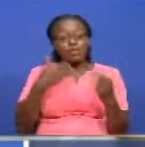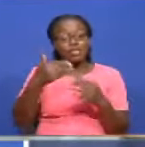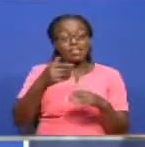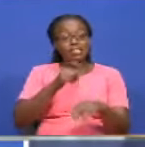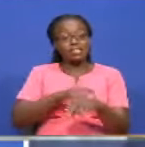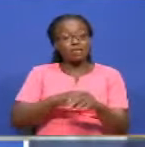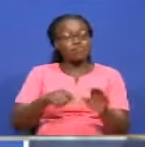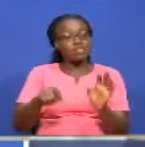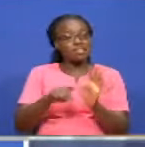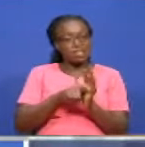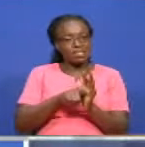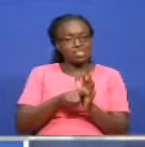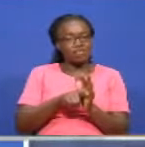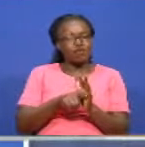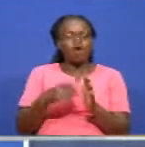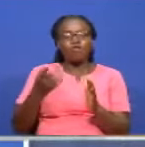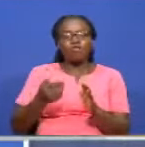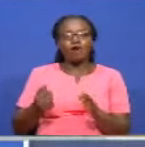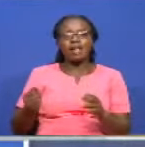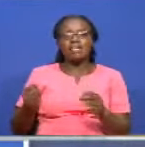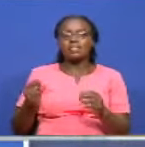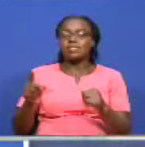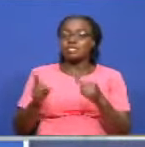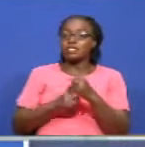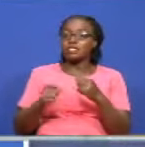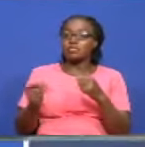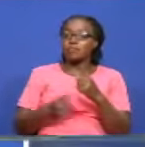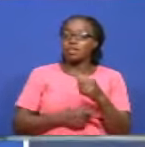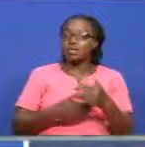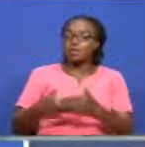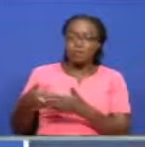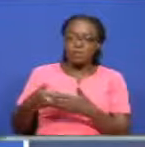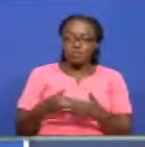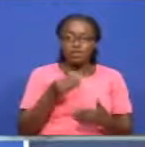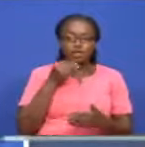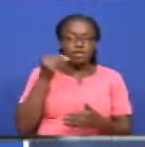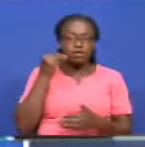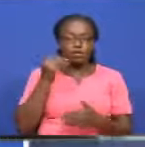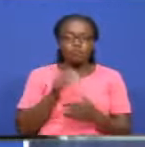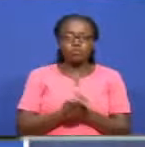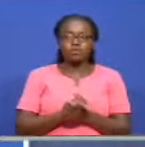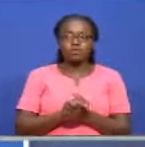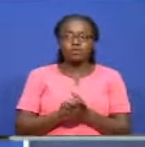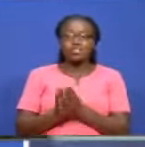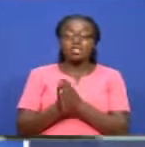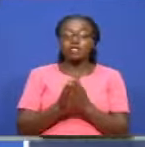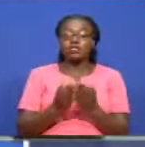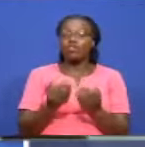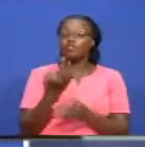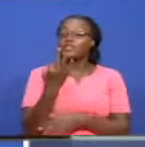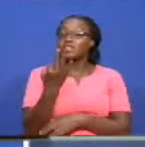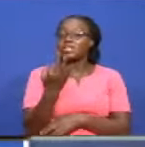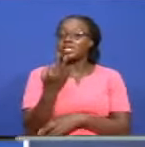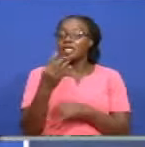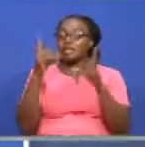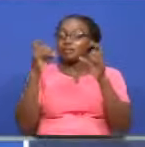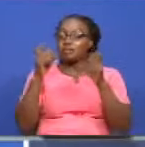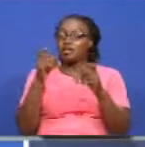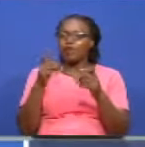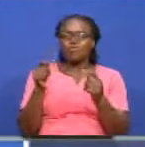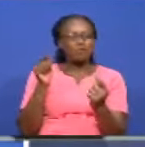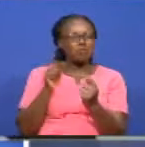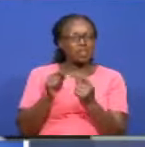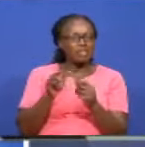for the sake of a 6-month-old baby who is at home. The story of the three is a picture of the pain and